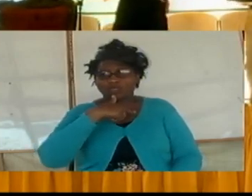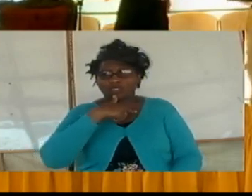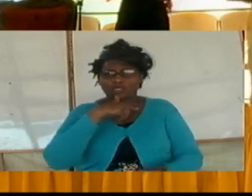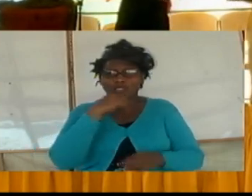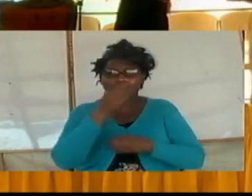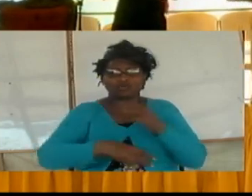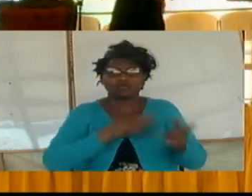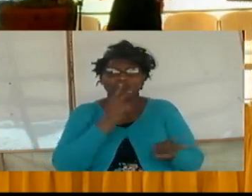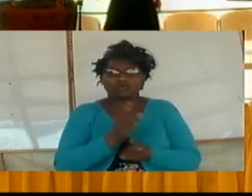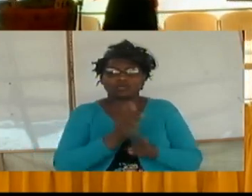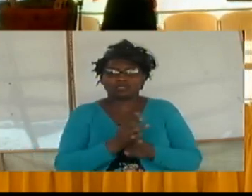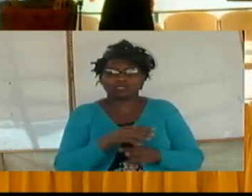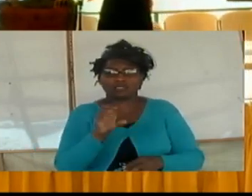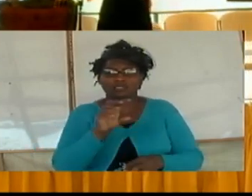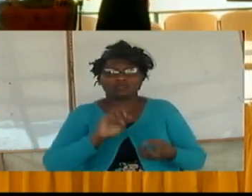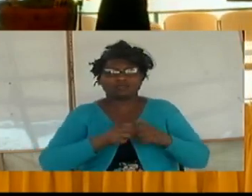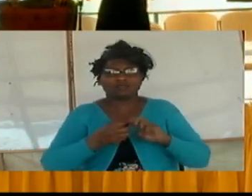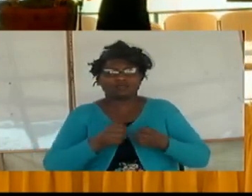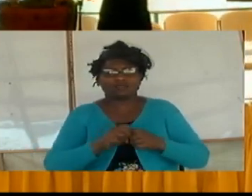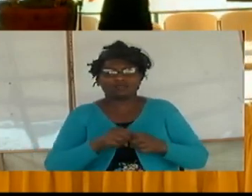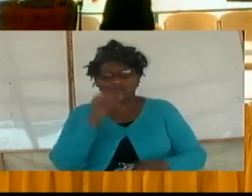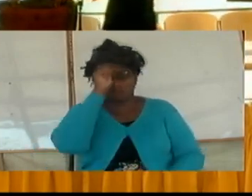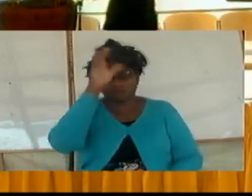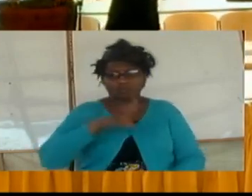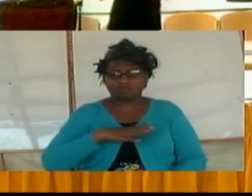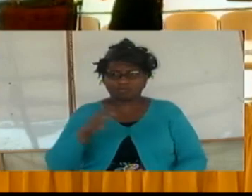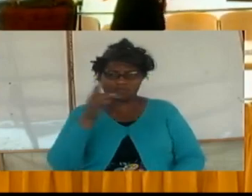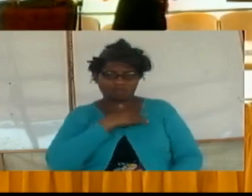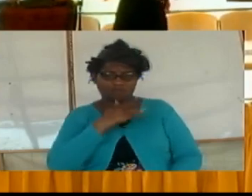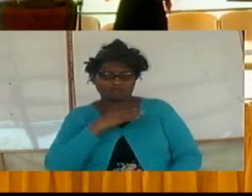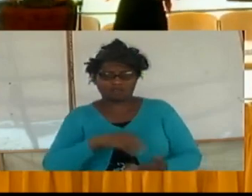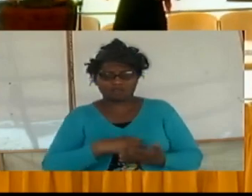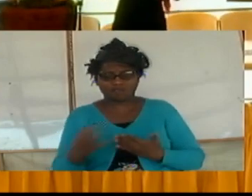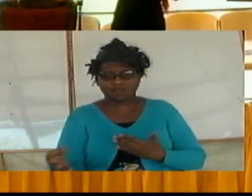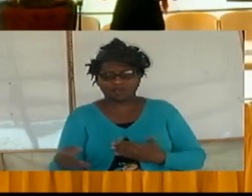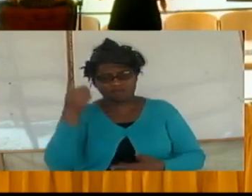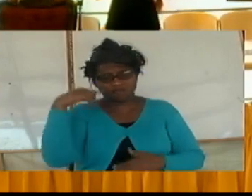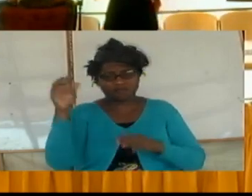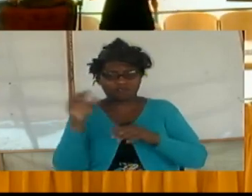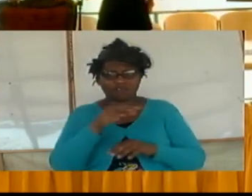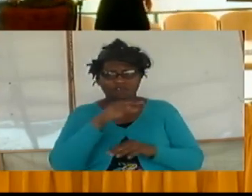Men's heart is failing them for fear,